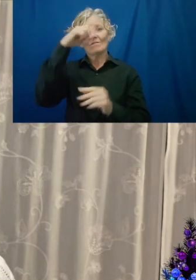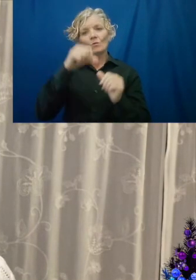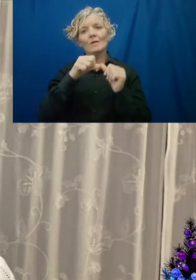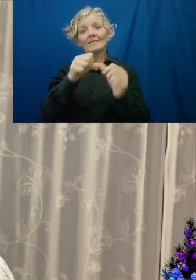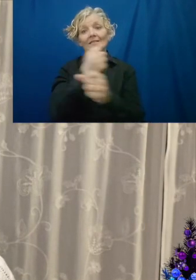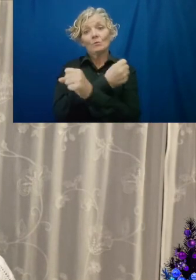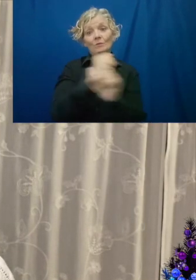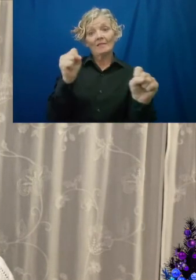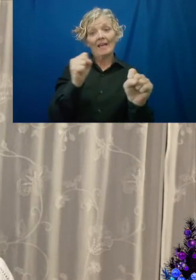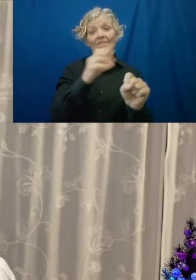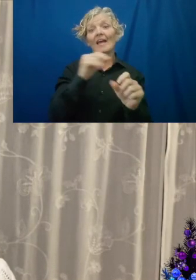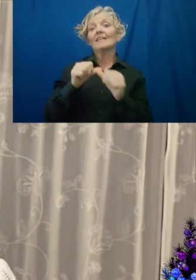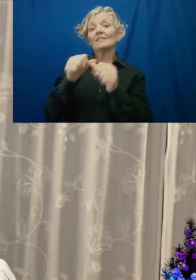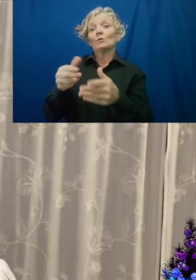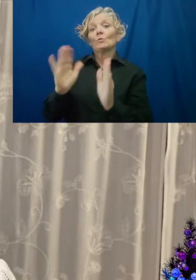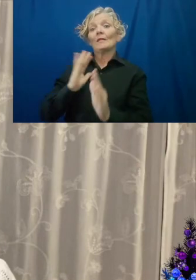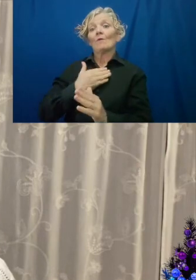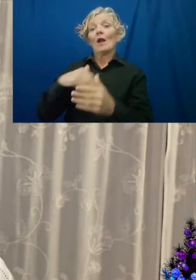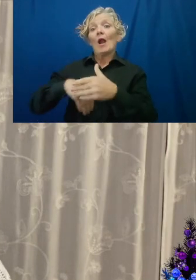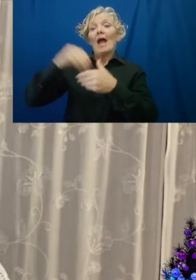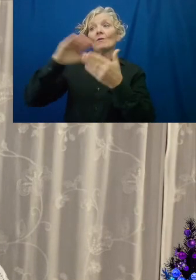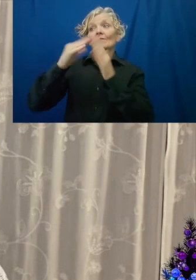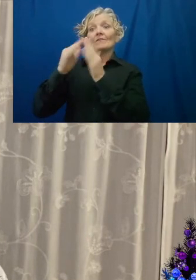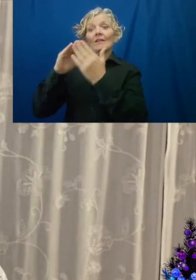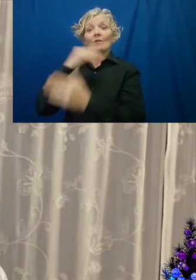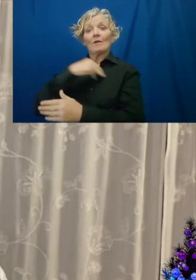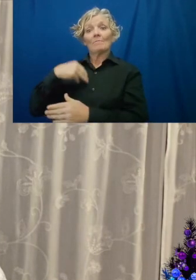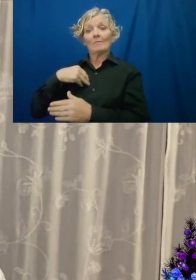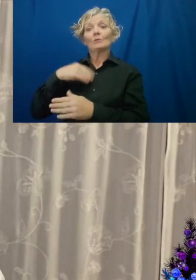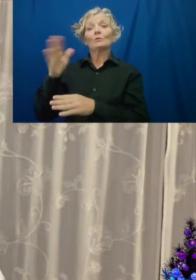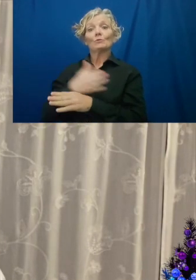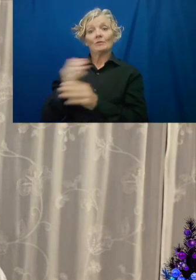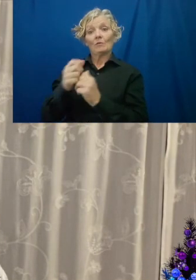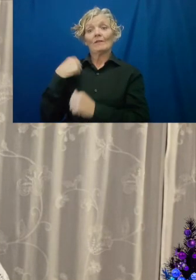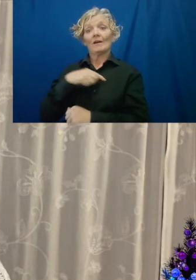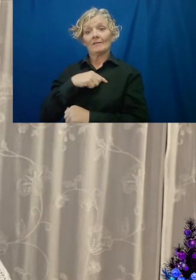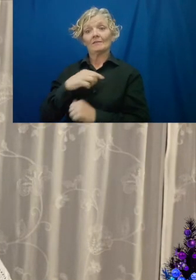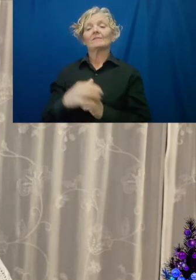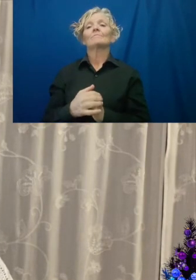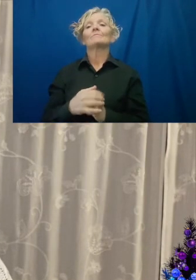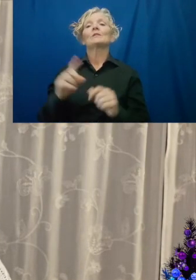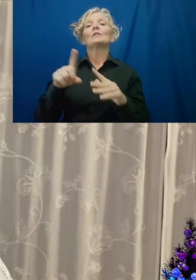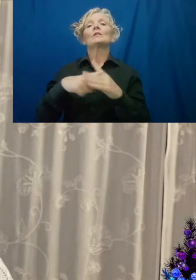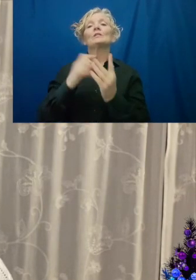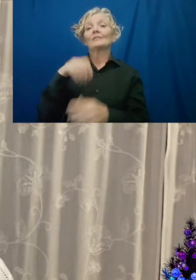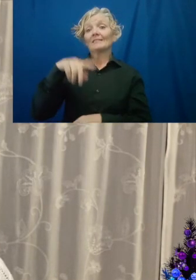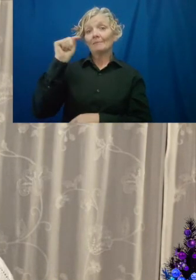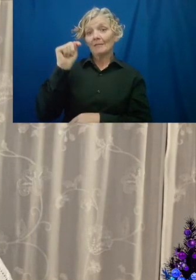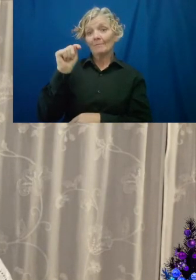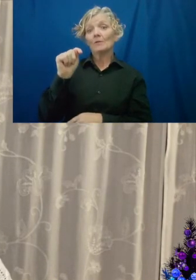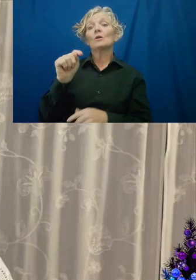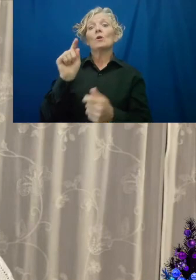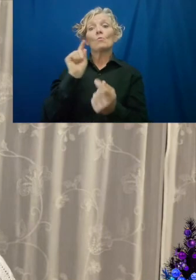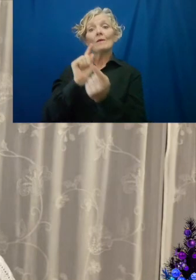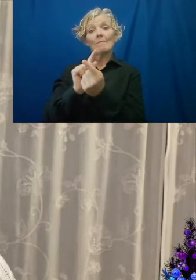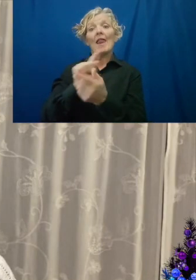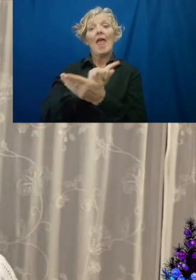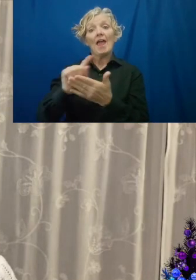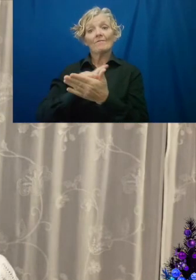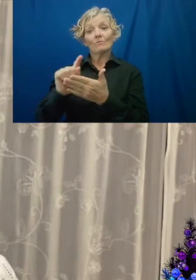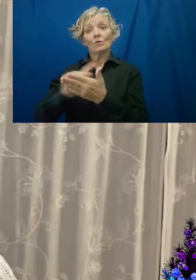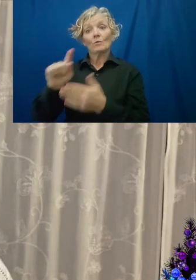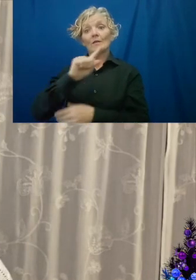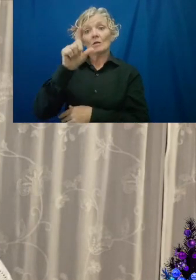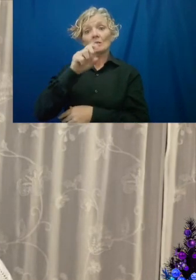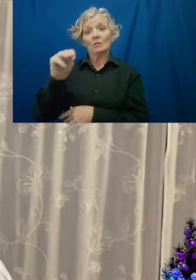stay safe and to continue to allow our out-of-town members to sing with us. Starting in September, we met weekly on Zoom for